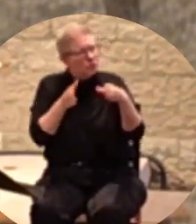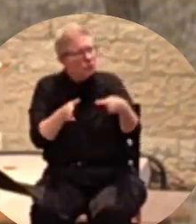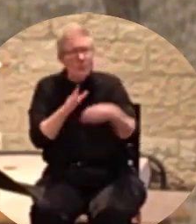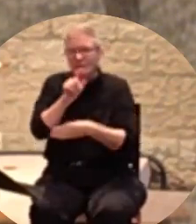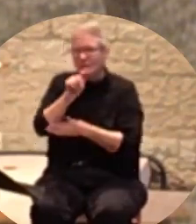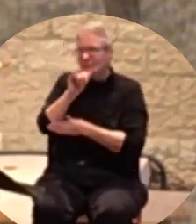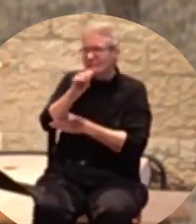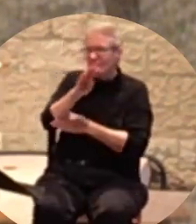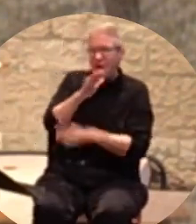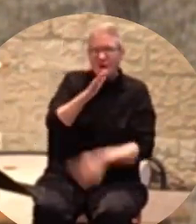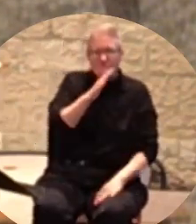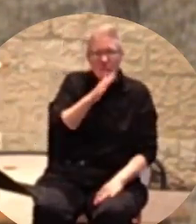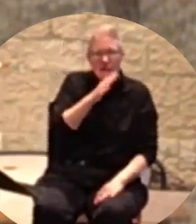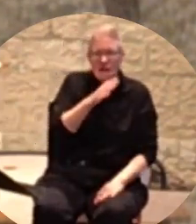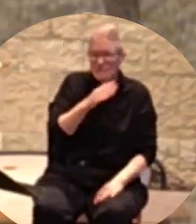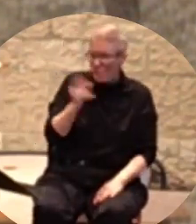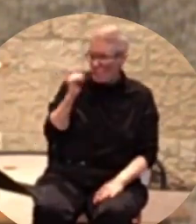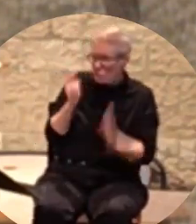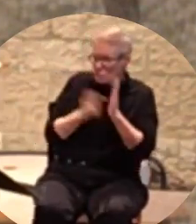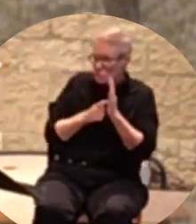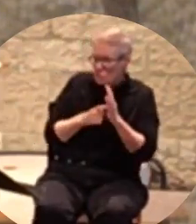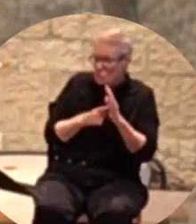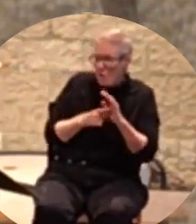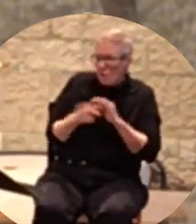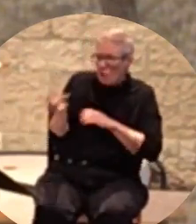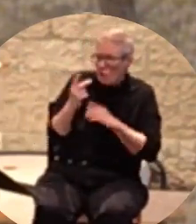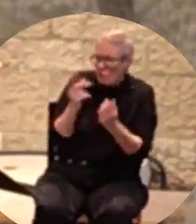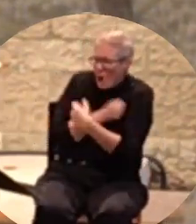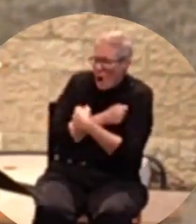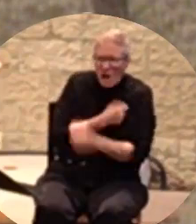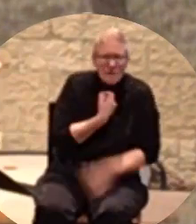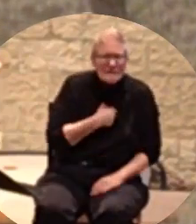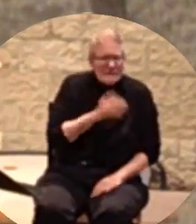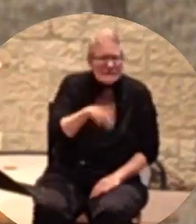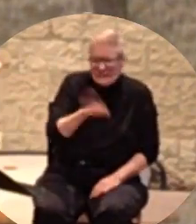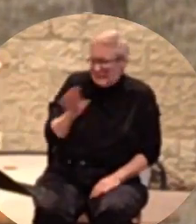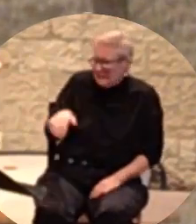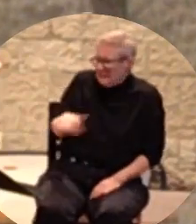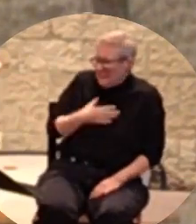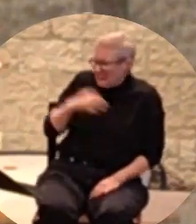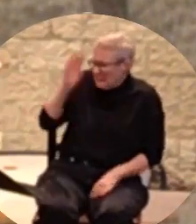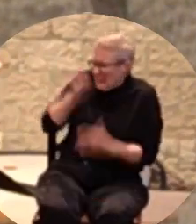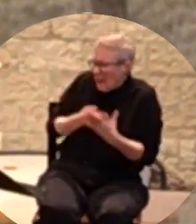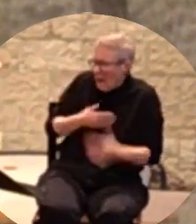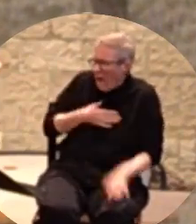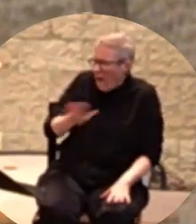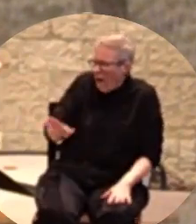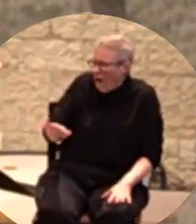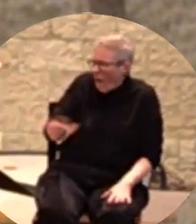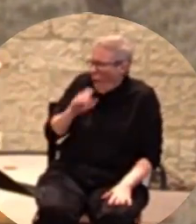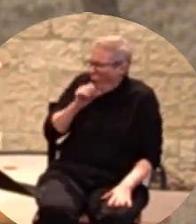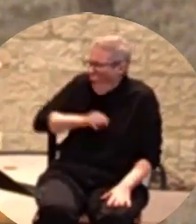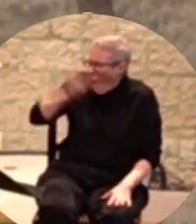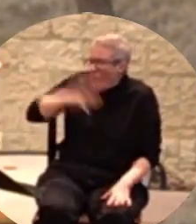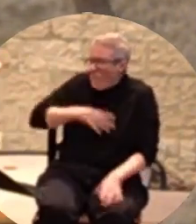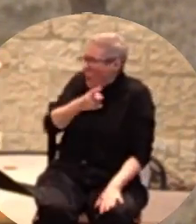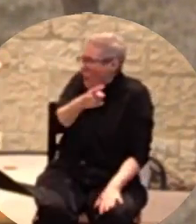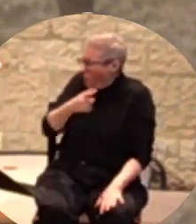hug and approached her son in a worried voice. Who was that old man?